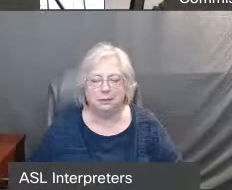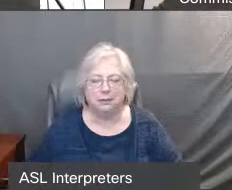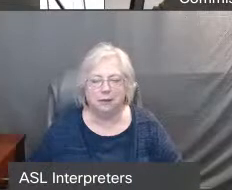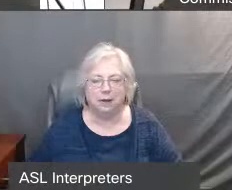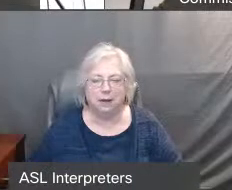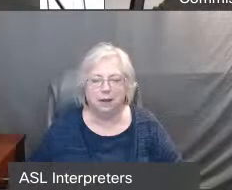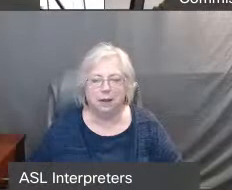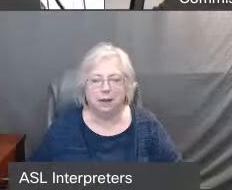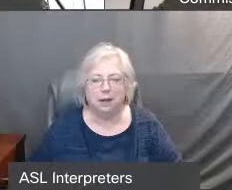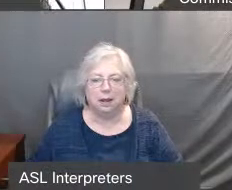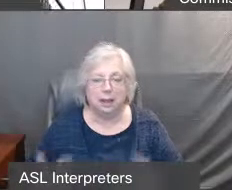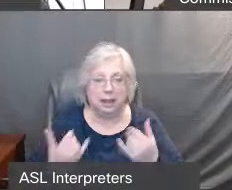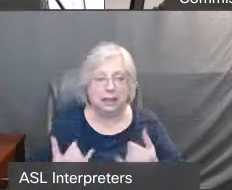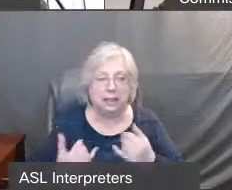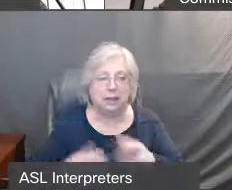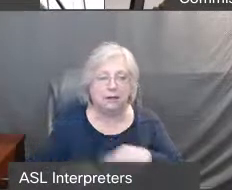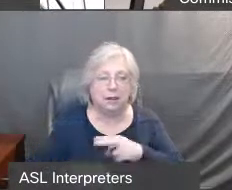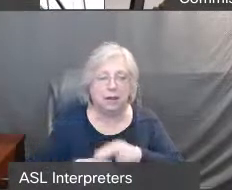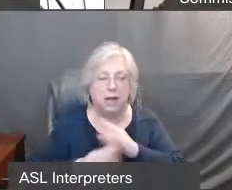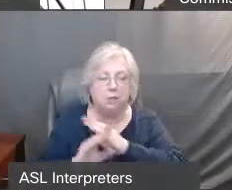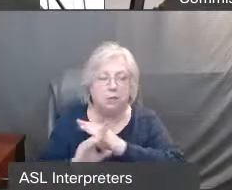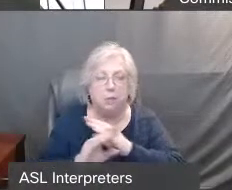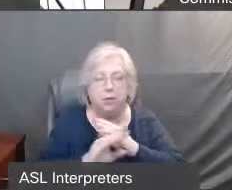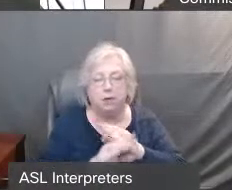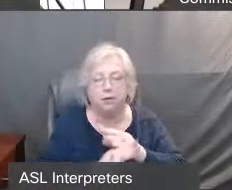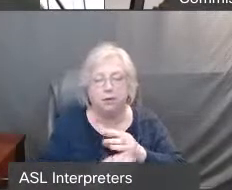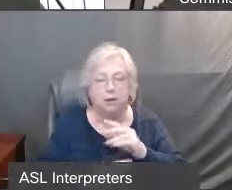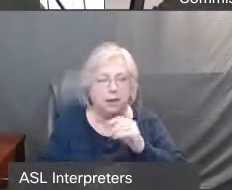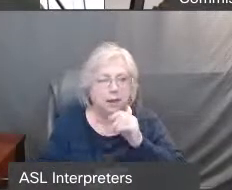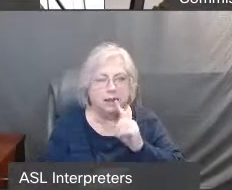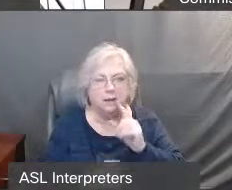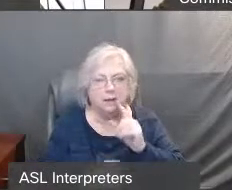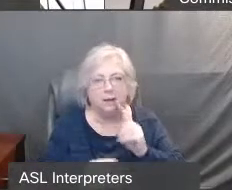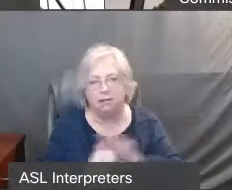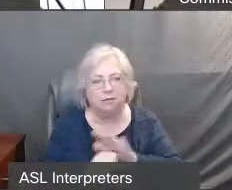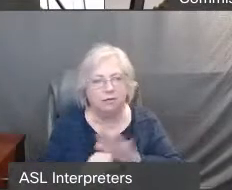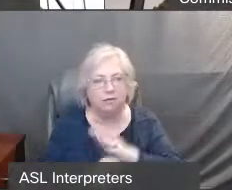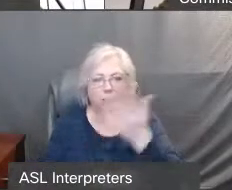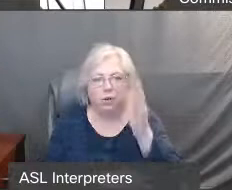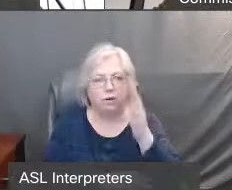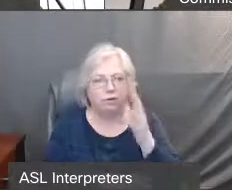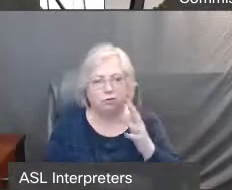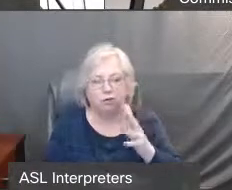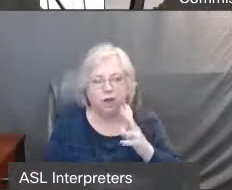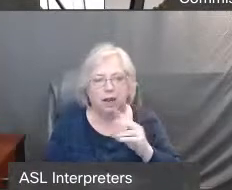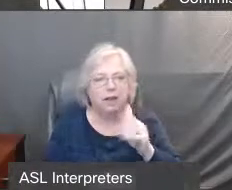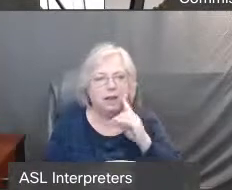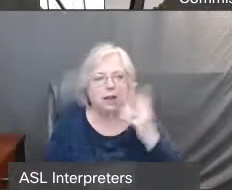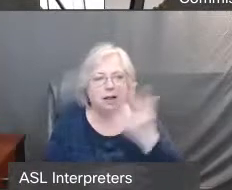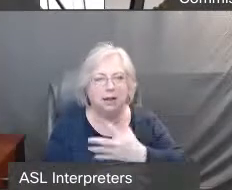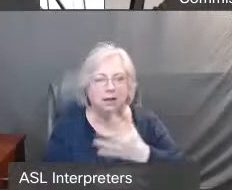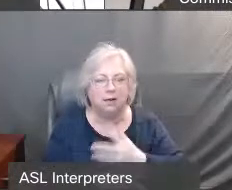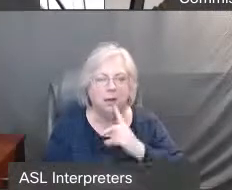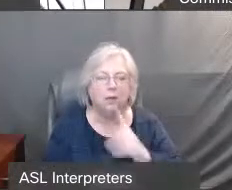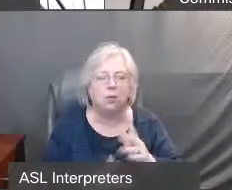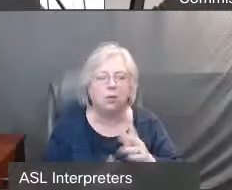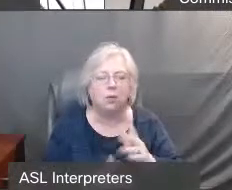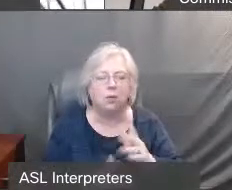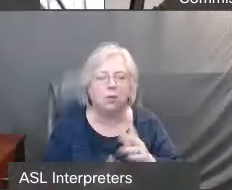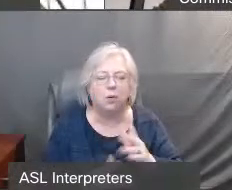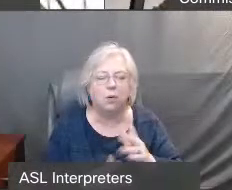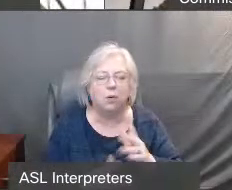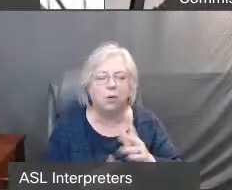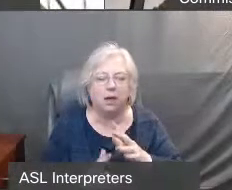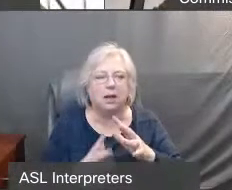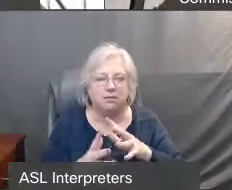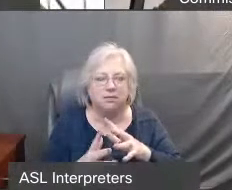The existing natural buffer on the west border of the property is not dense with trees, and clearing would severely damage and dilute the natural